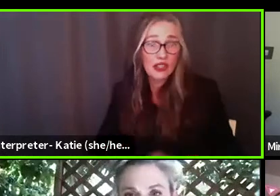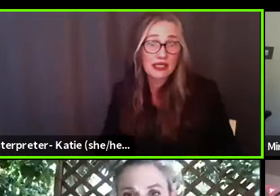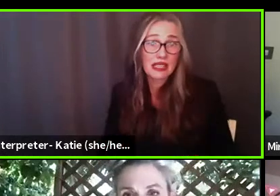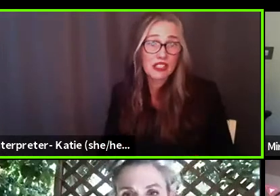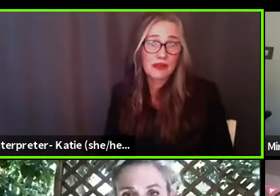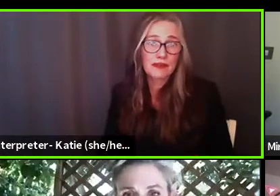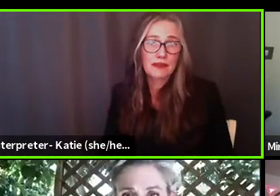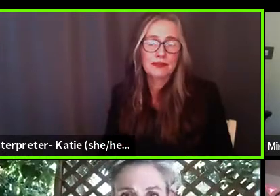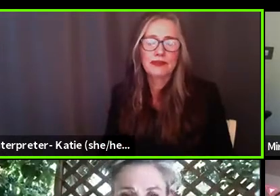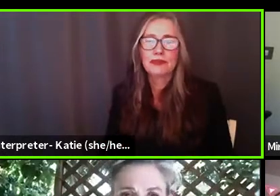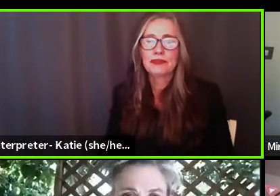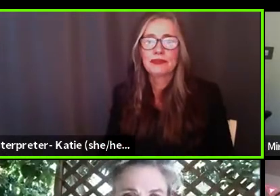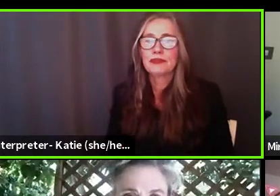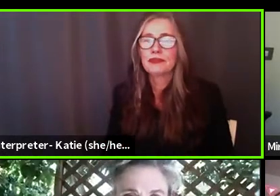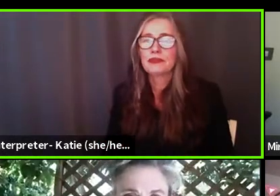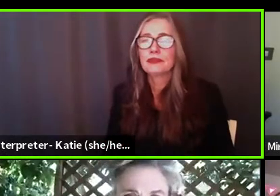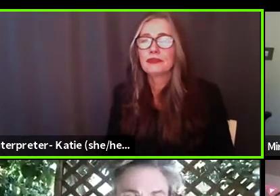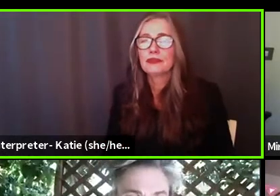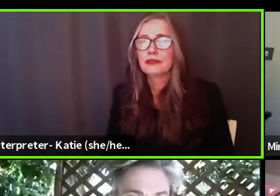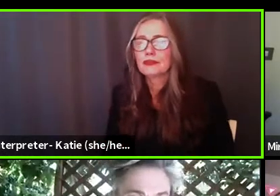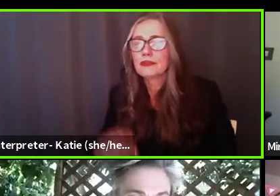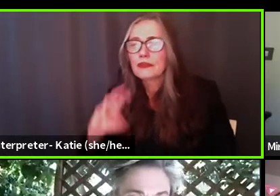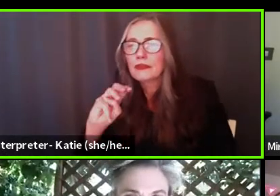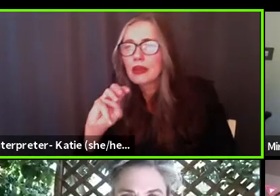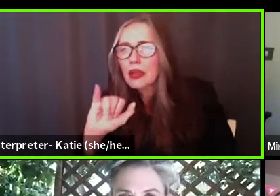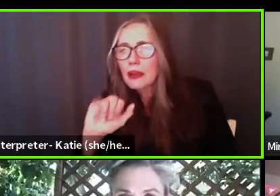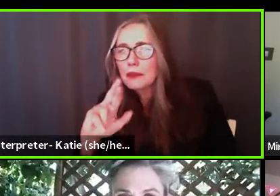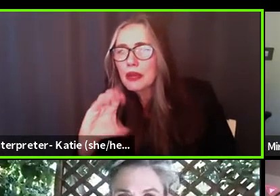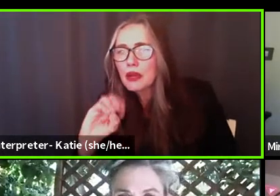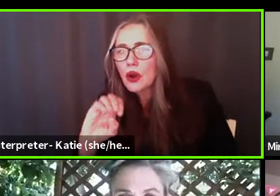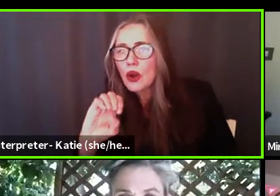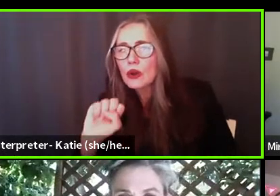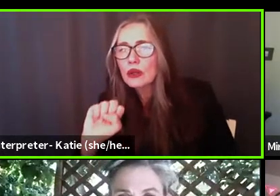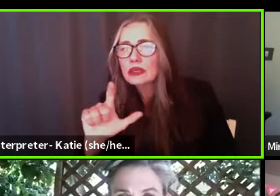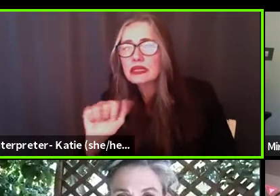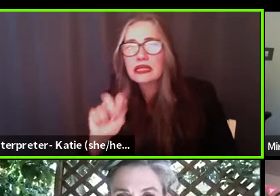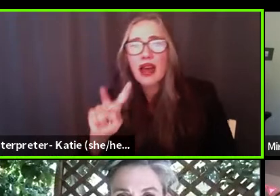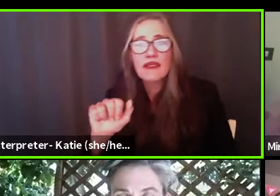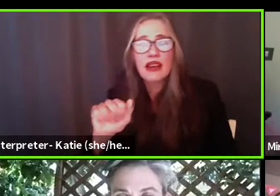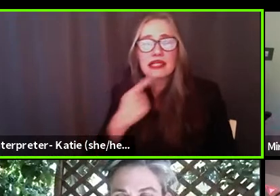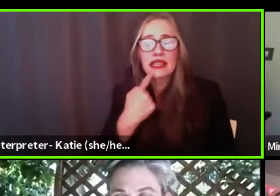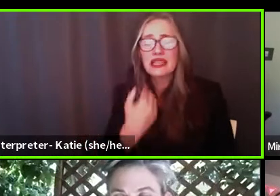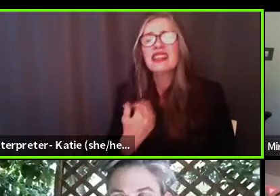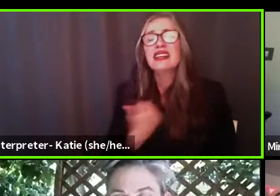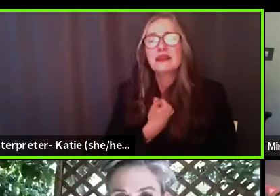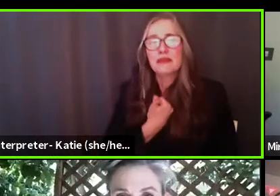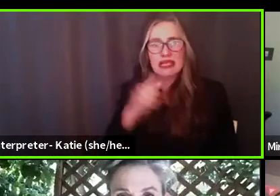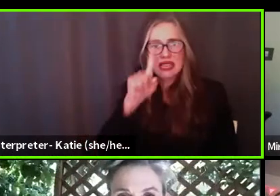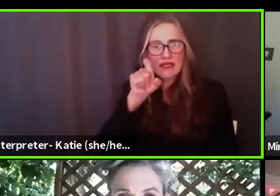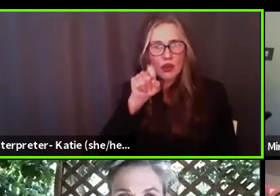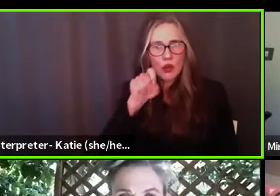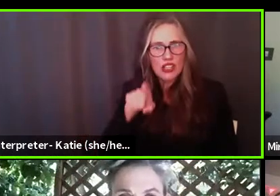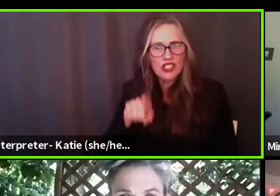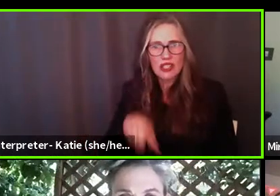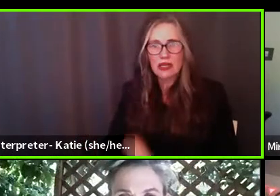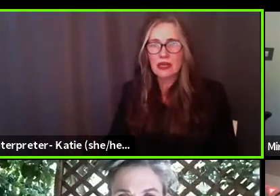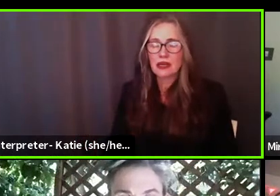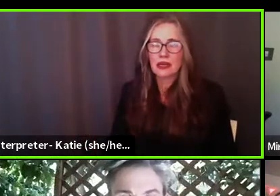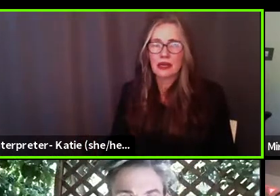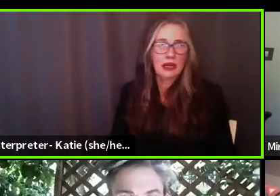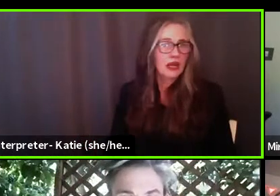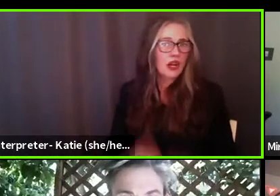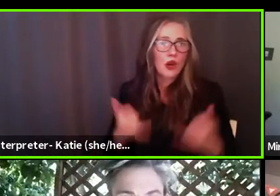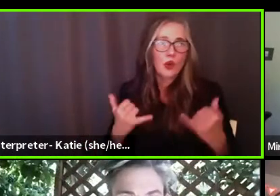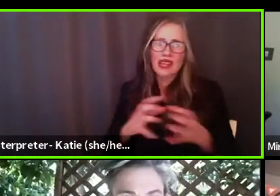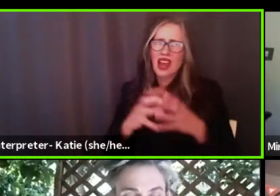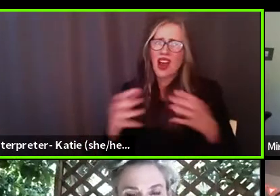i i had a question about um i think i was just over uh you know overwhelmed with the amount of work